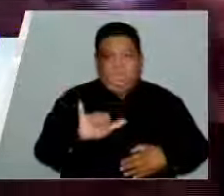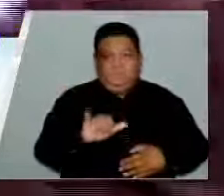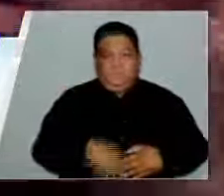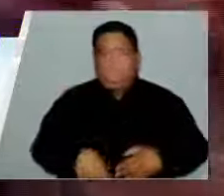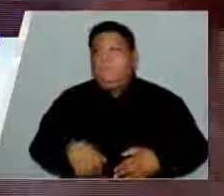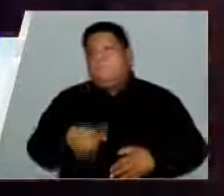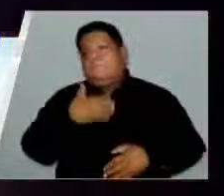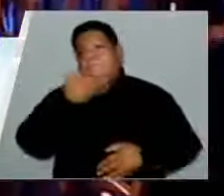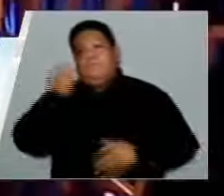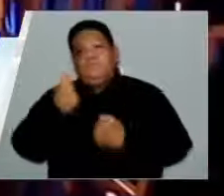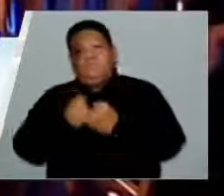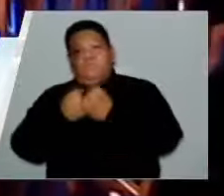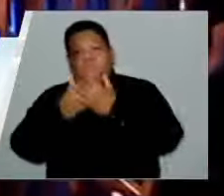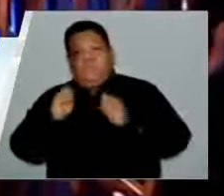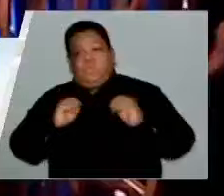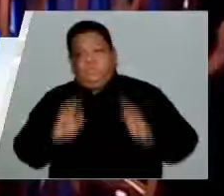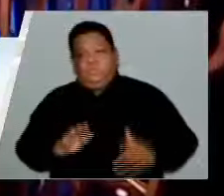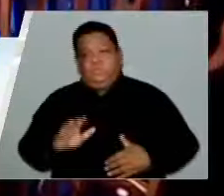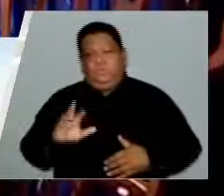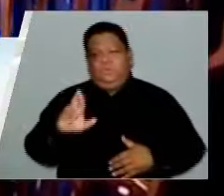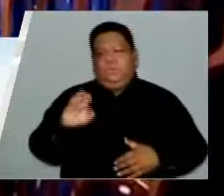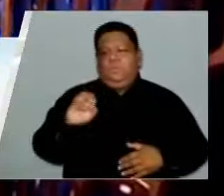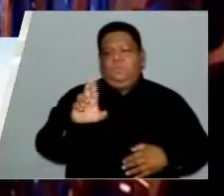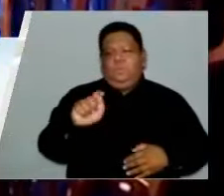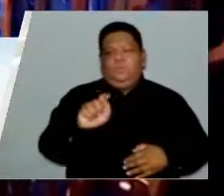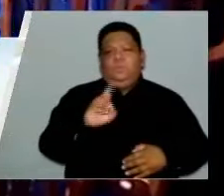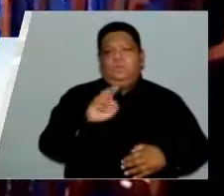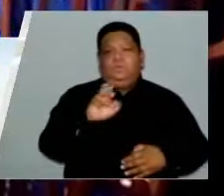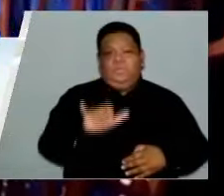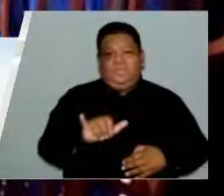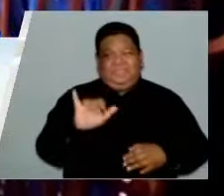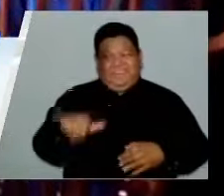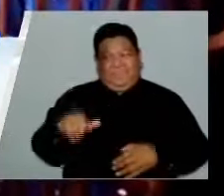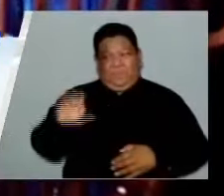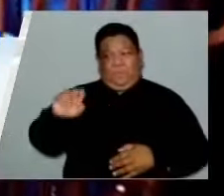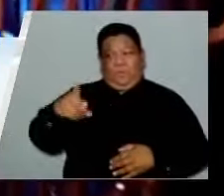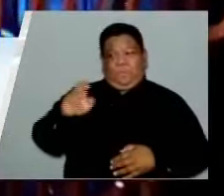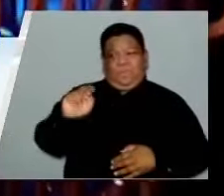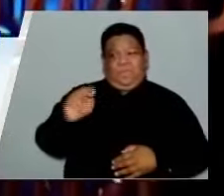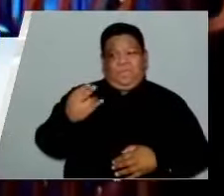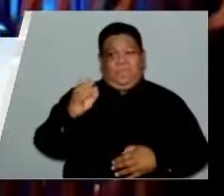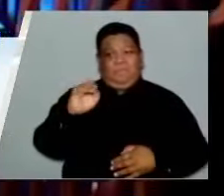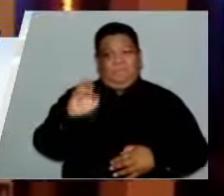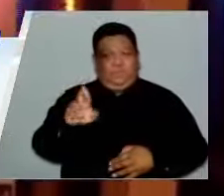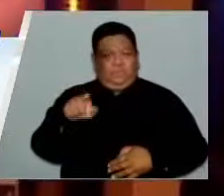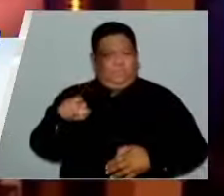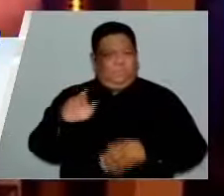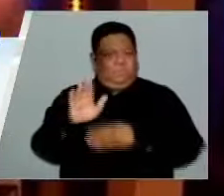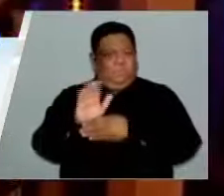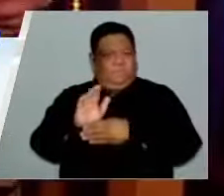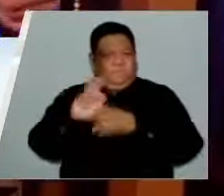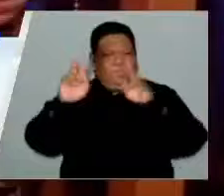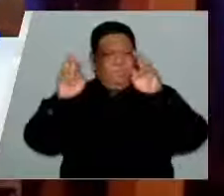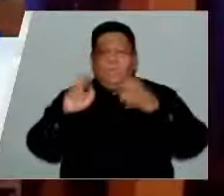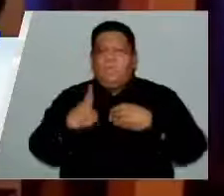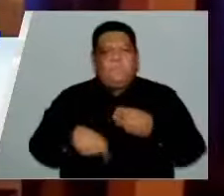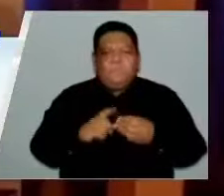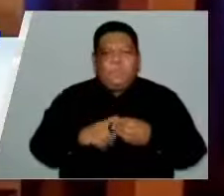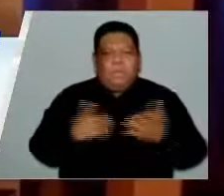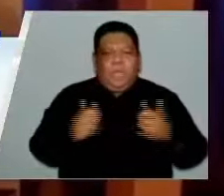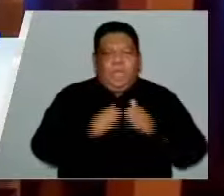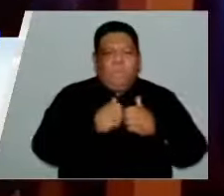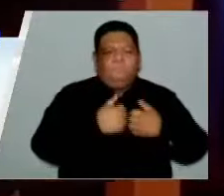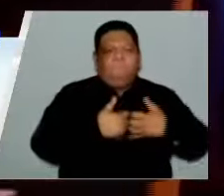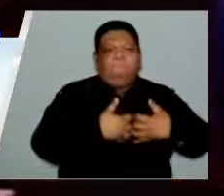Robert Downey Jr. Ang Oppenheimer na 3-hour epic film na tumatalakay sa kung paano ginawa ang atomic bomb noong World War